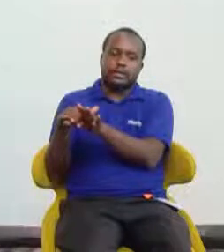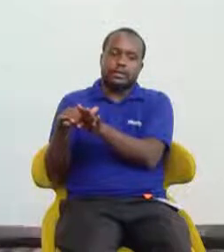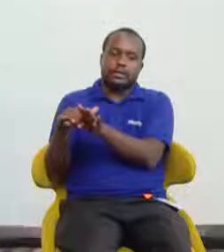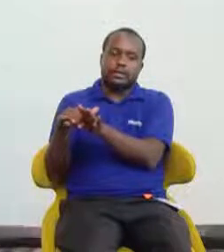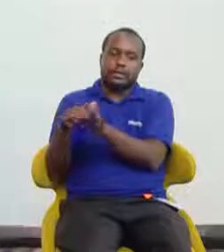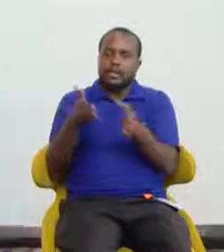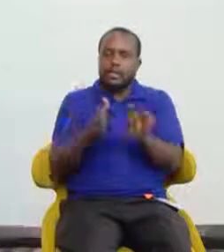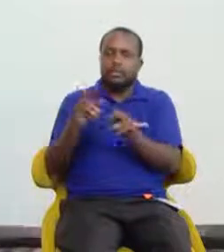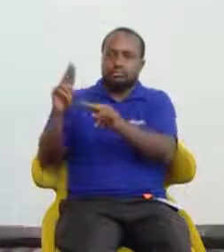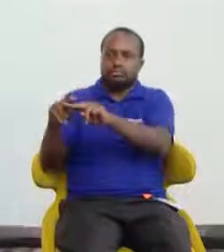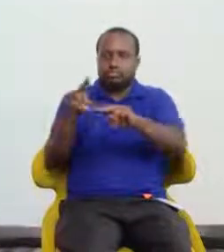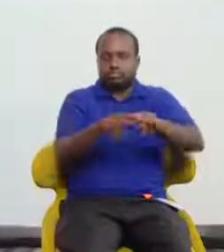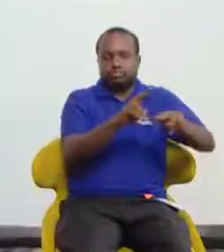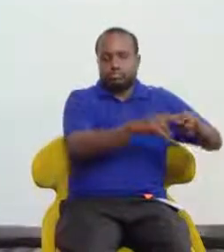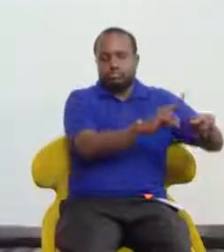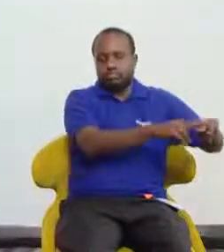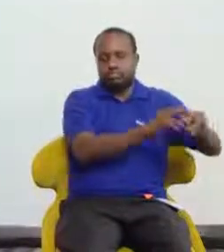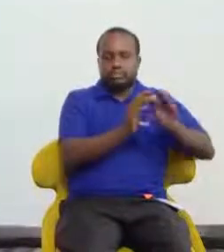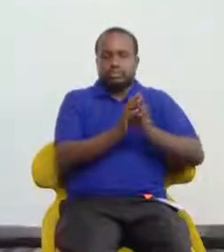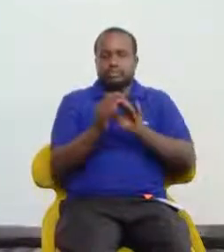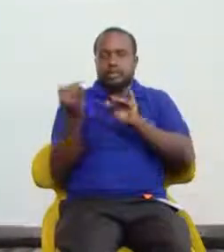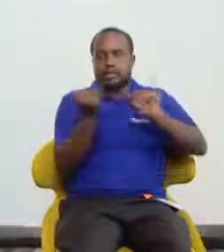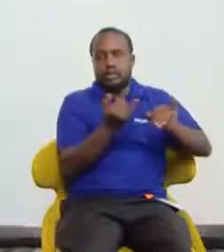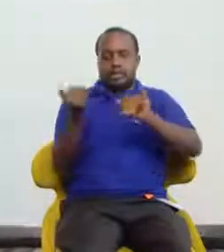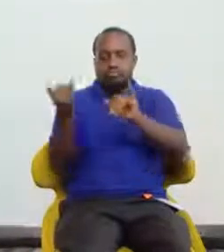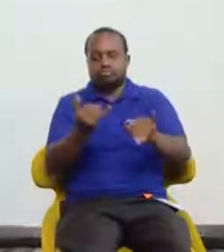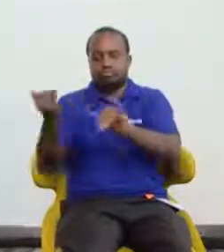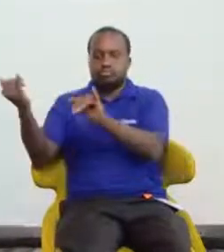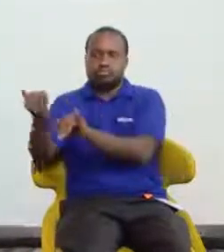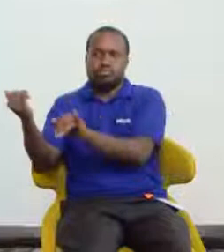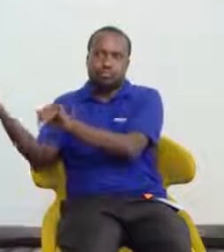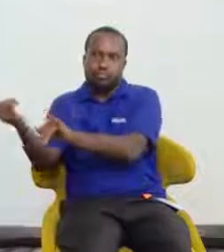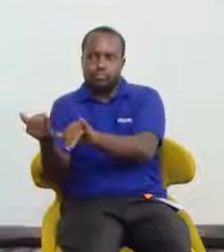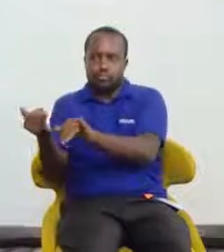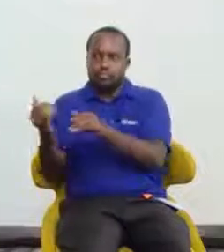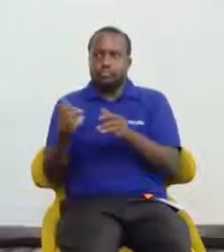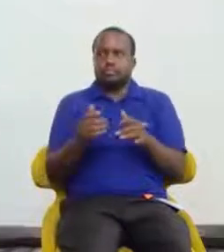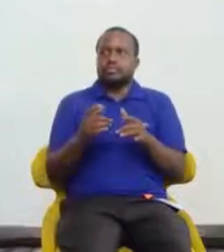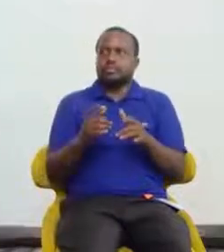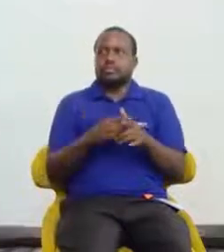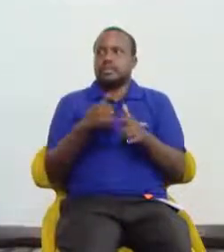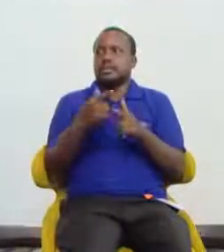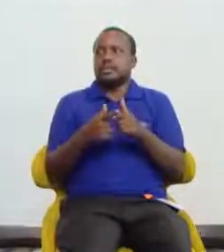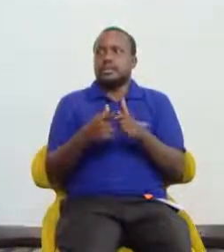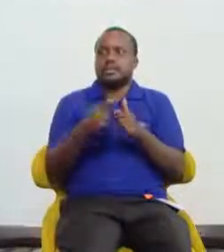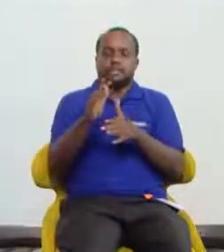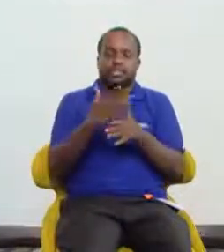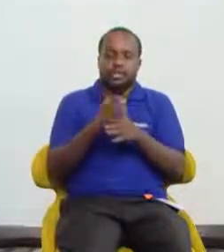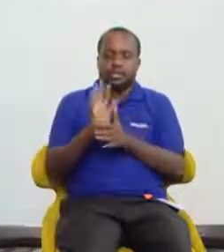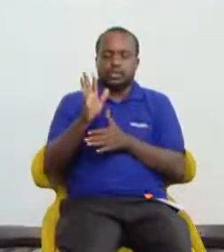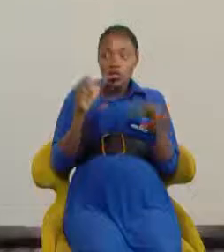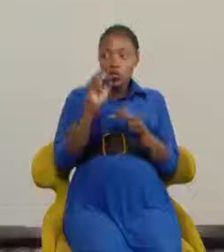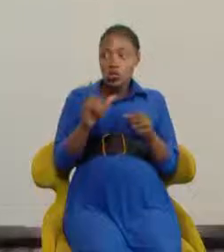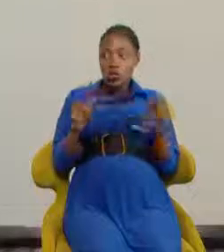that they are seated, I want them to introduce themselves, and then probably take an opportunity to share